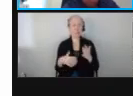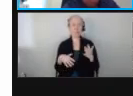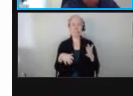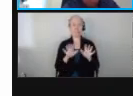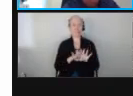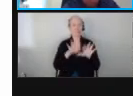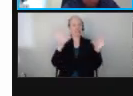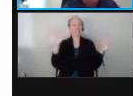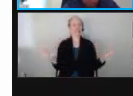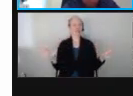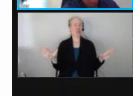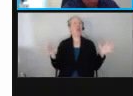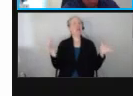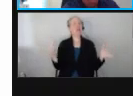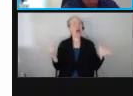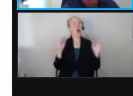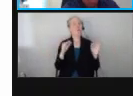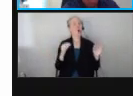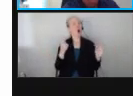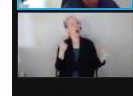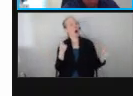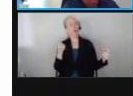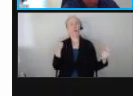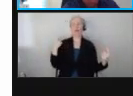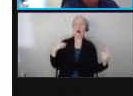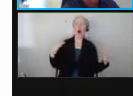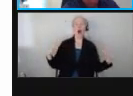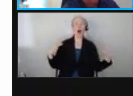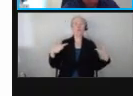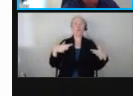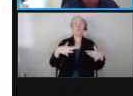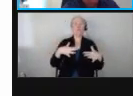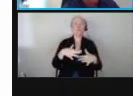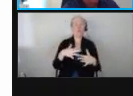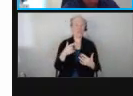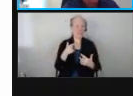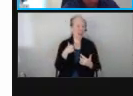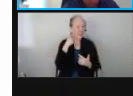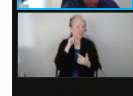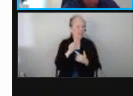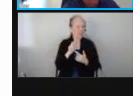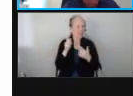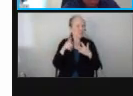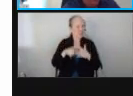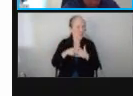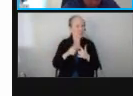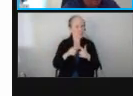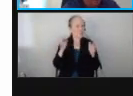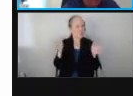and I think we're marching down that road. The agency is pretty well.